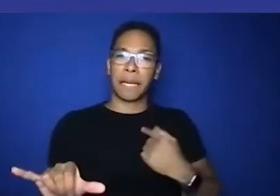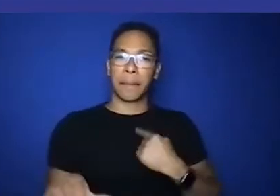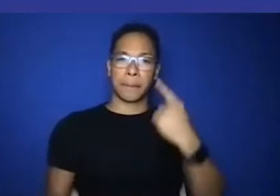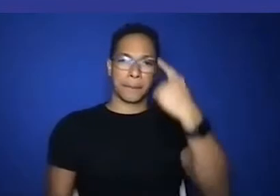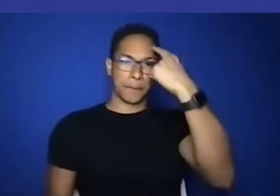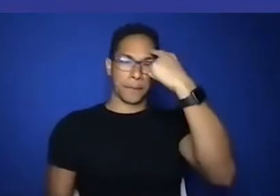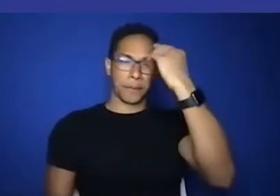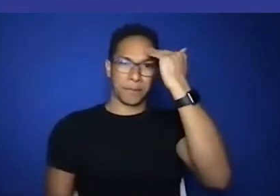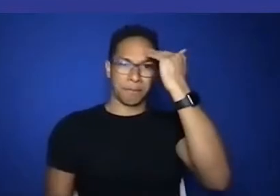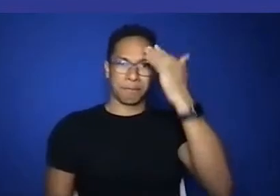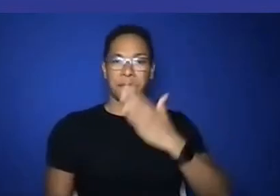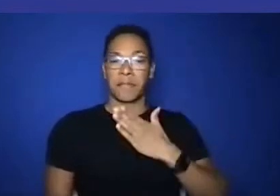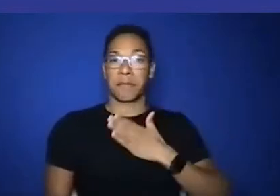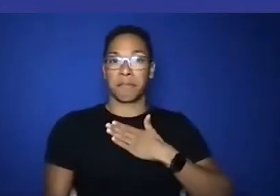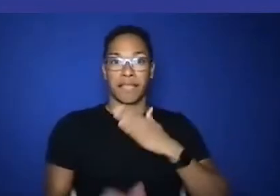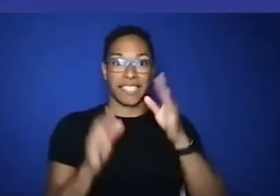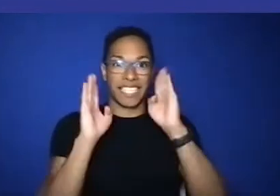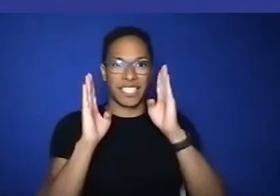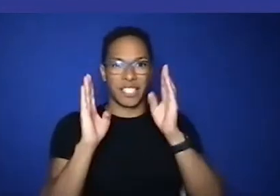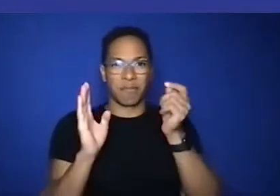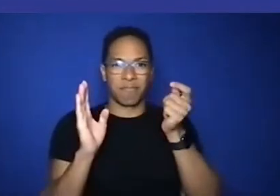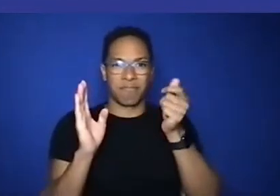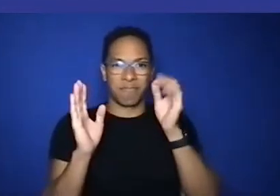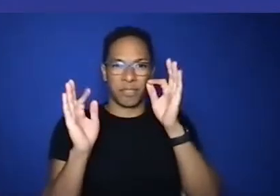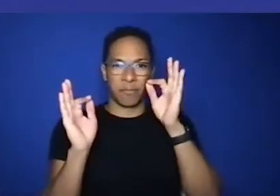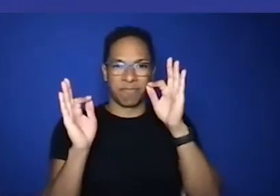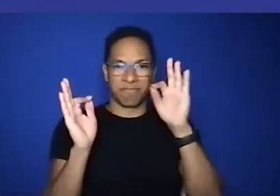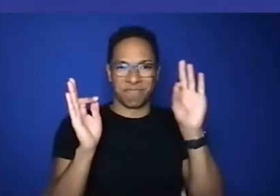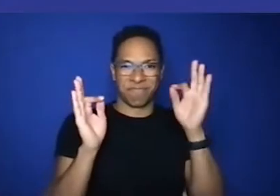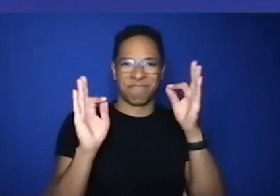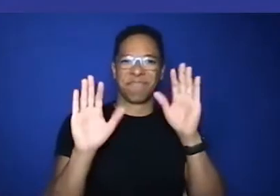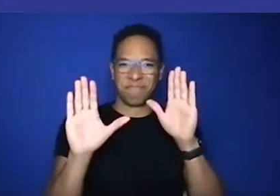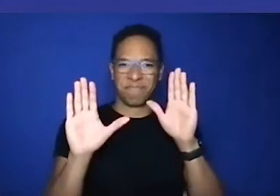is being called elsewhere. So I just want to acknowledge that.